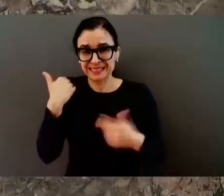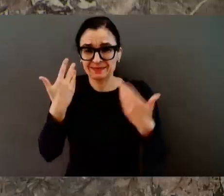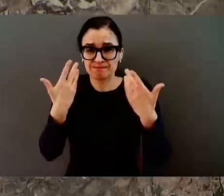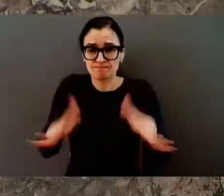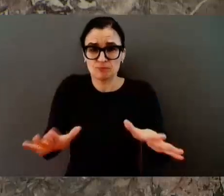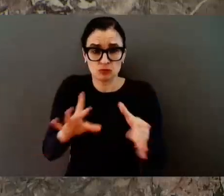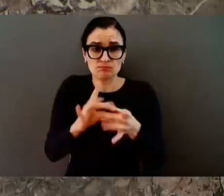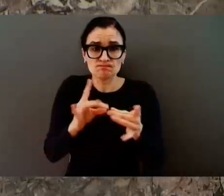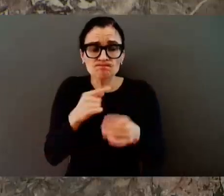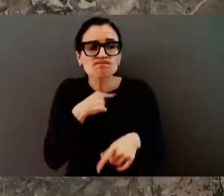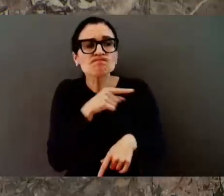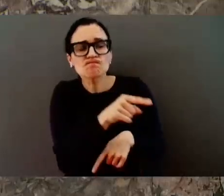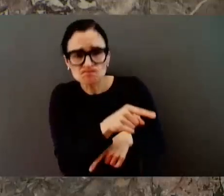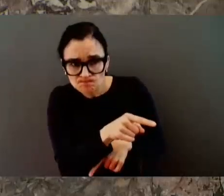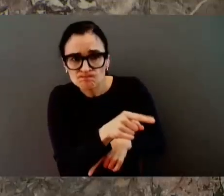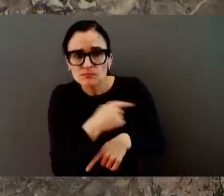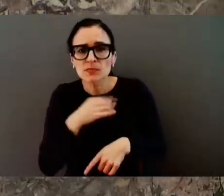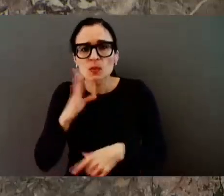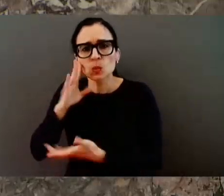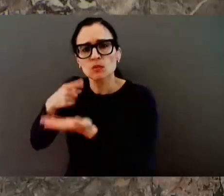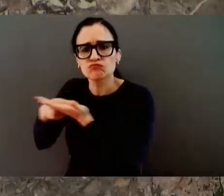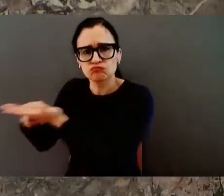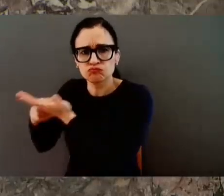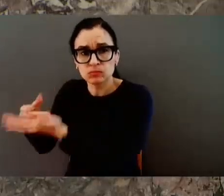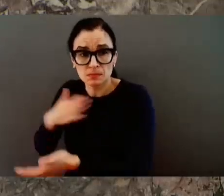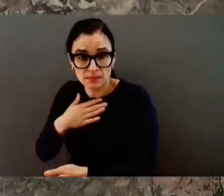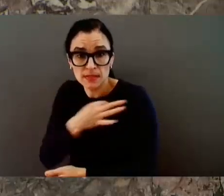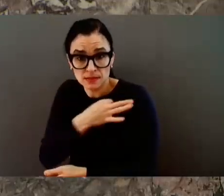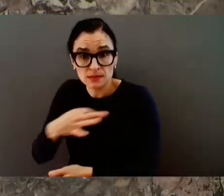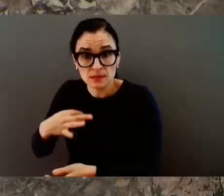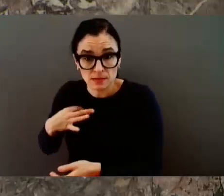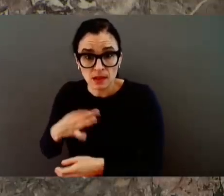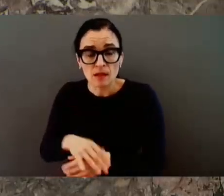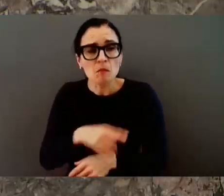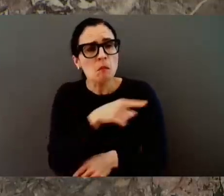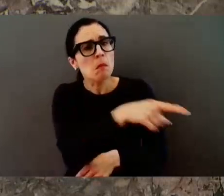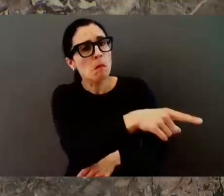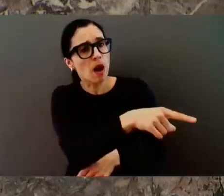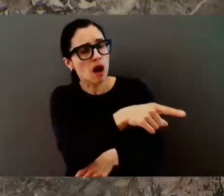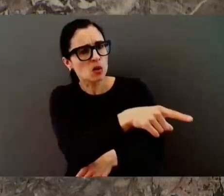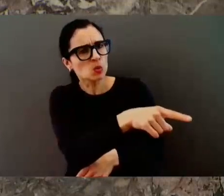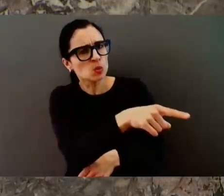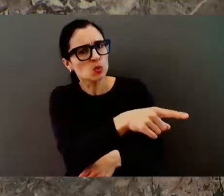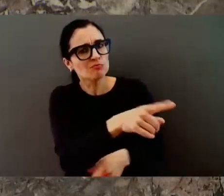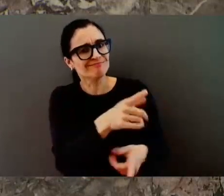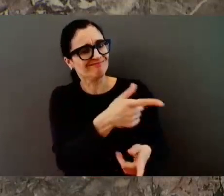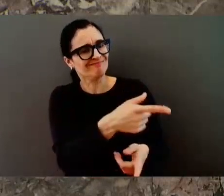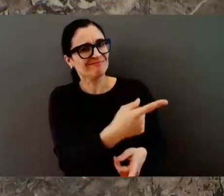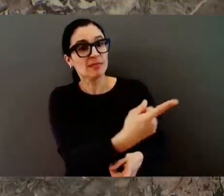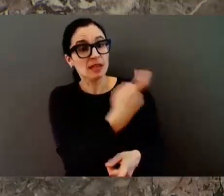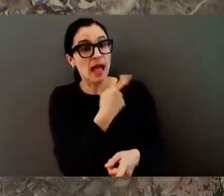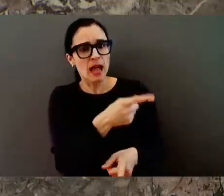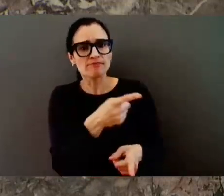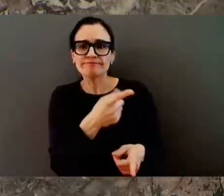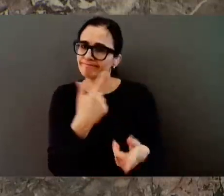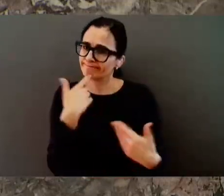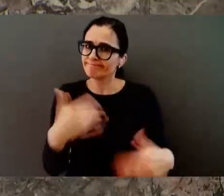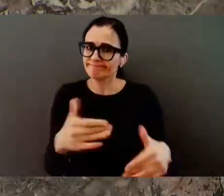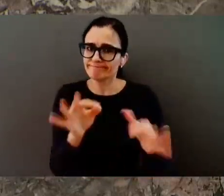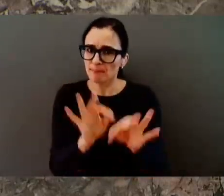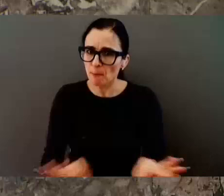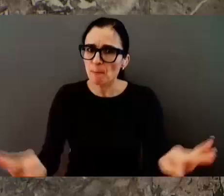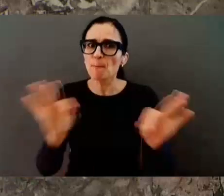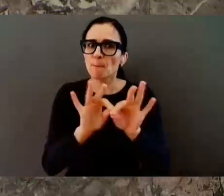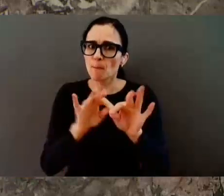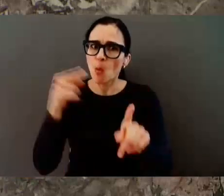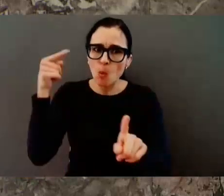Speaker, she raises a really important point around access to specialists and rural recruitment. Mr. Speaker, this government